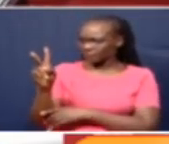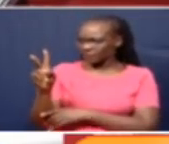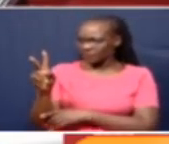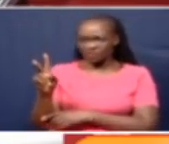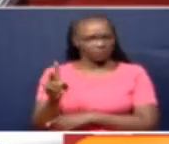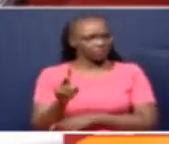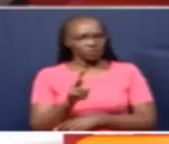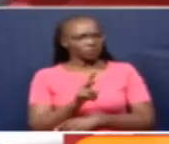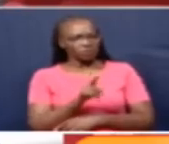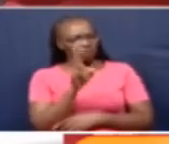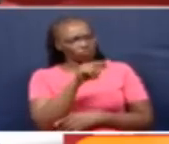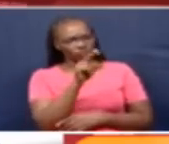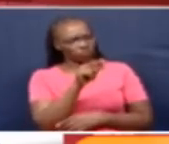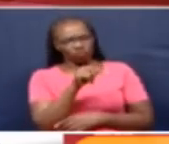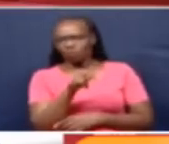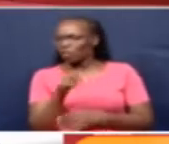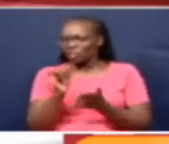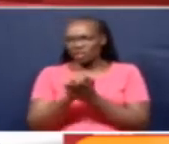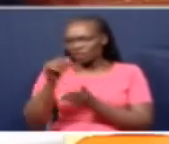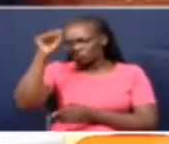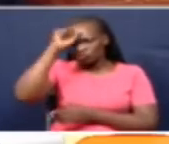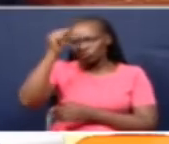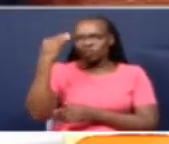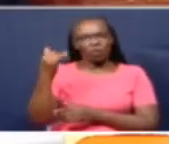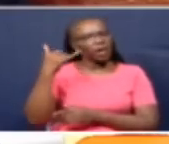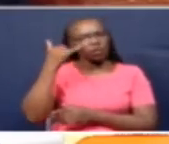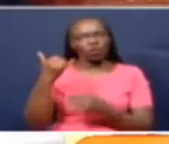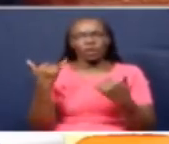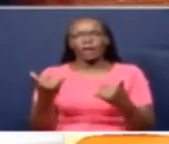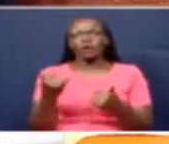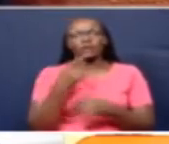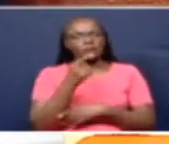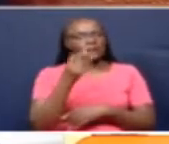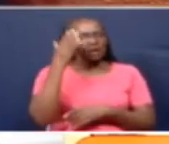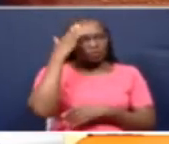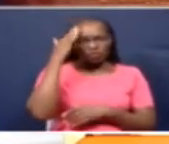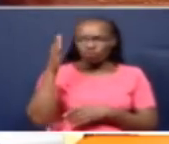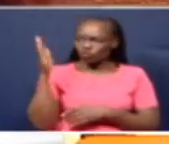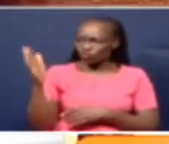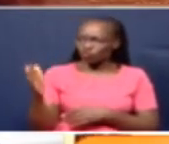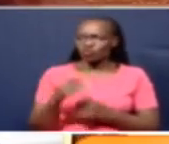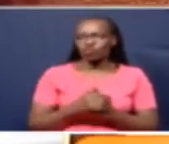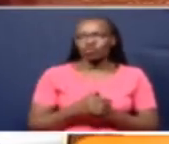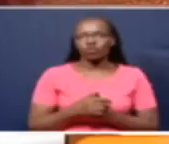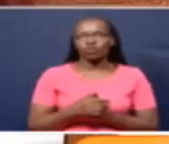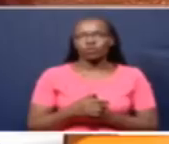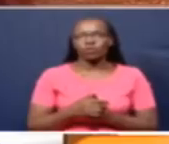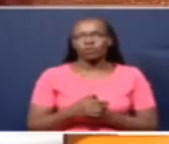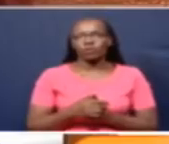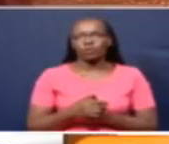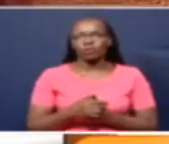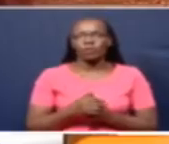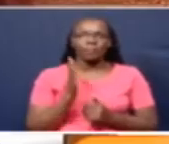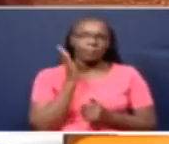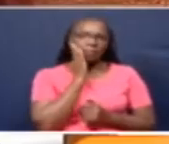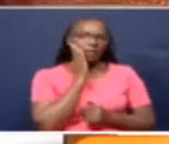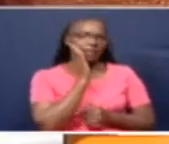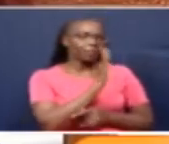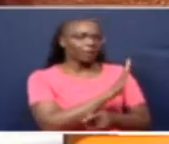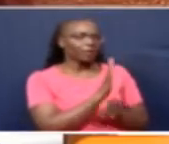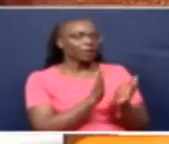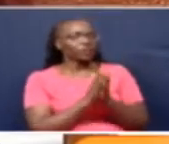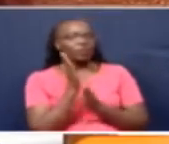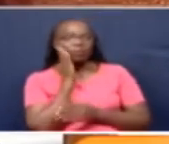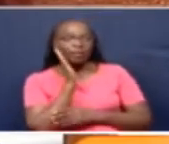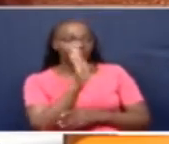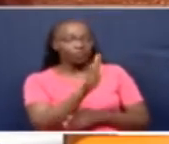don't call. Yeah, you know. He says he knows you with your his mother and your mum